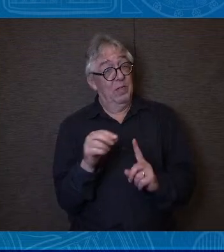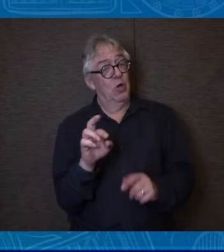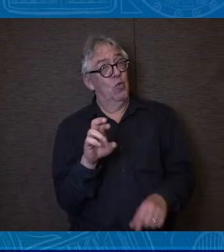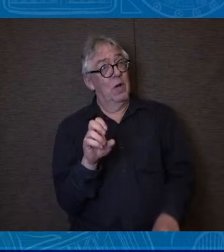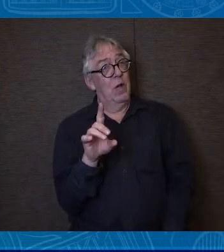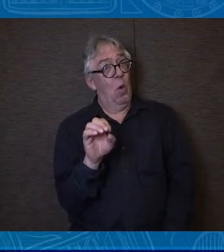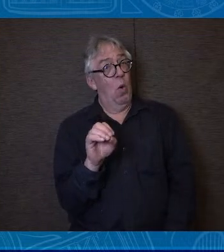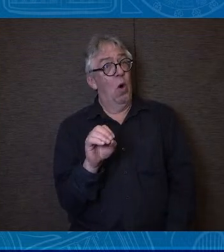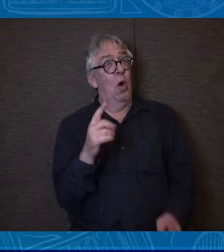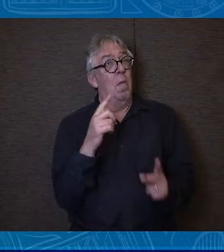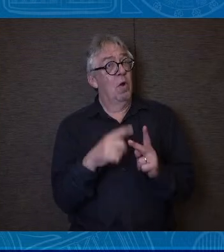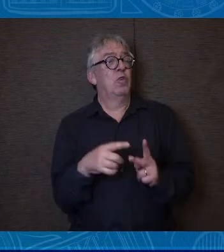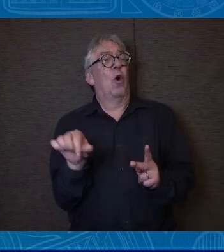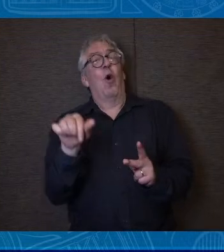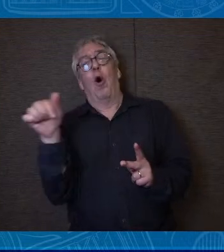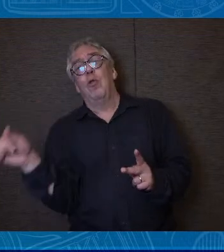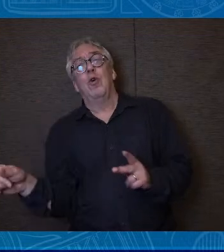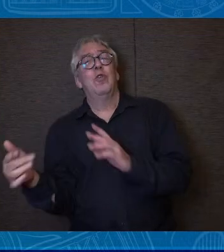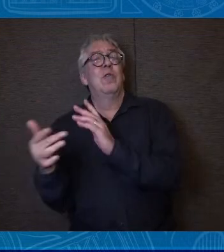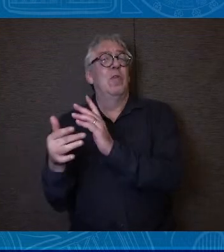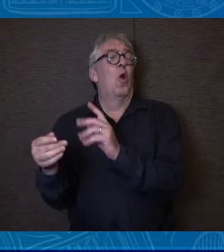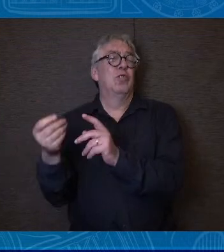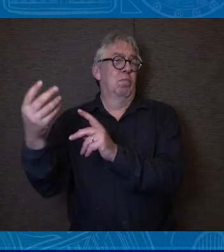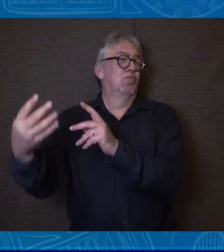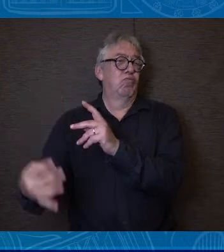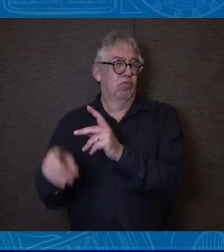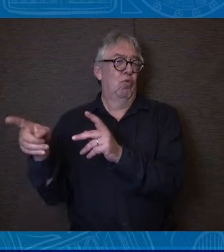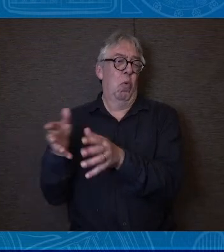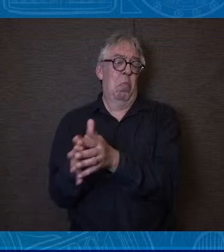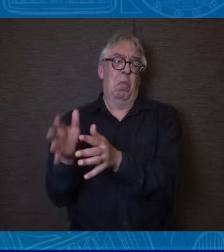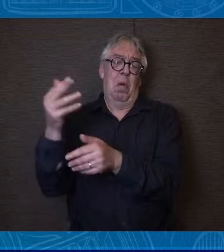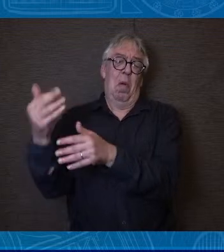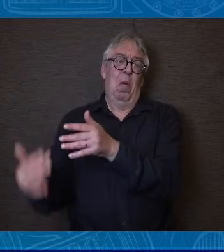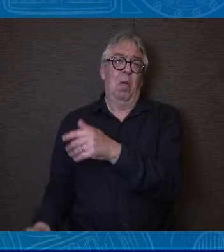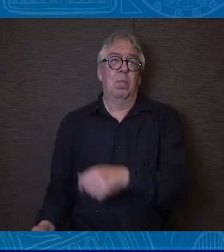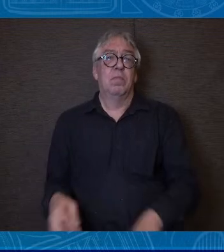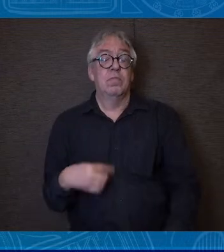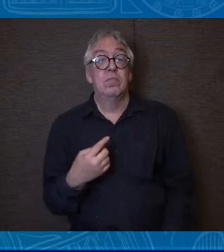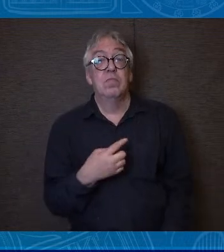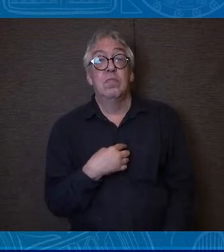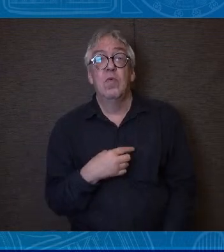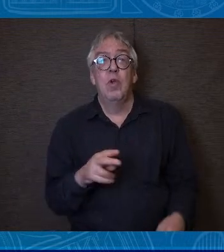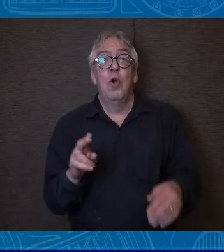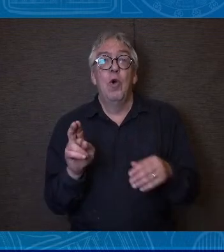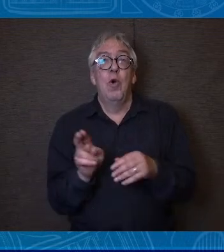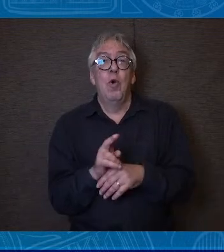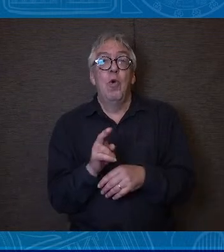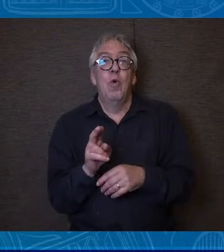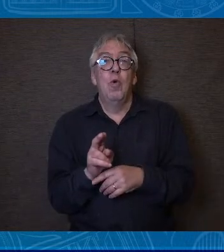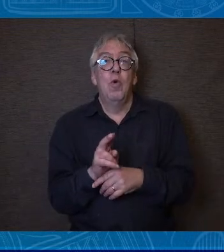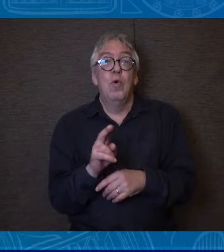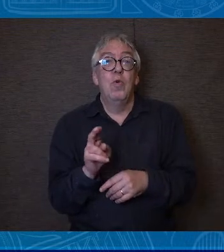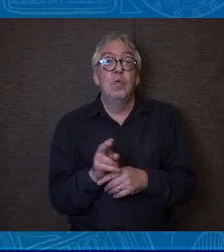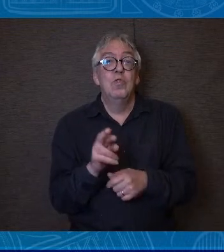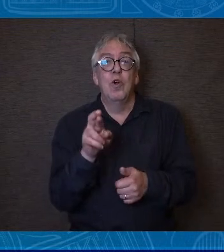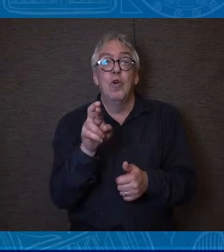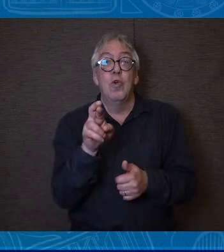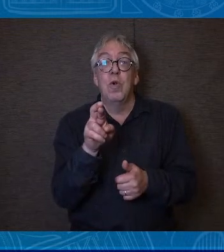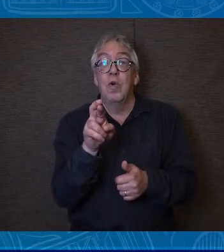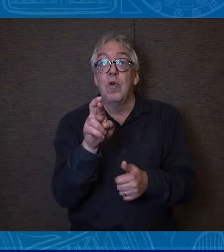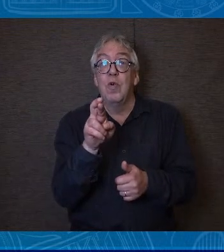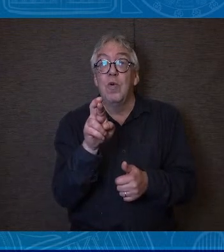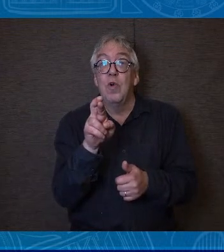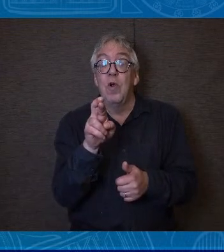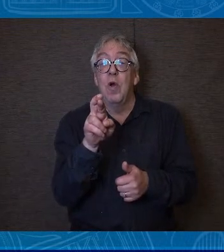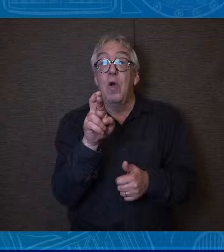digital technology, which we are using. I'm a ham radio operator, a licensed ham radio operator. We are using